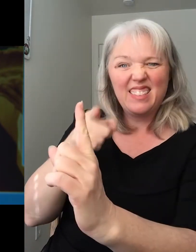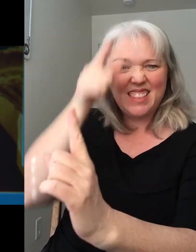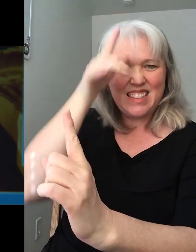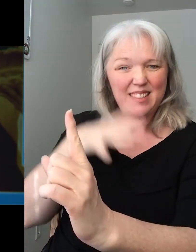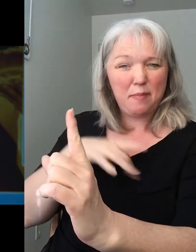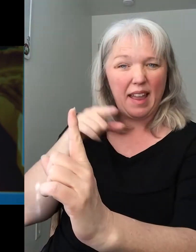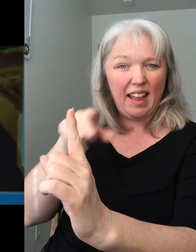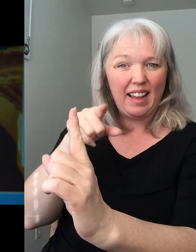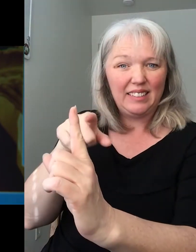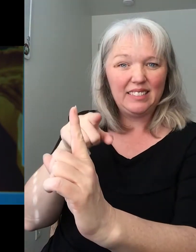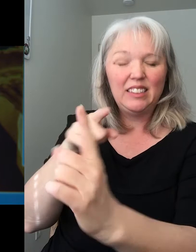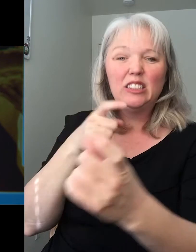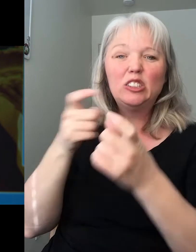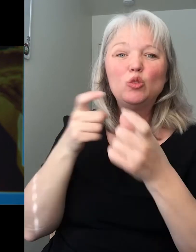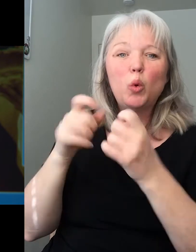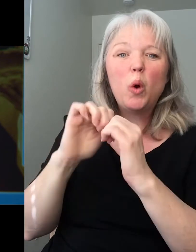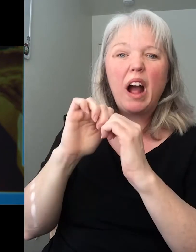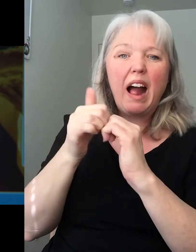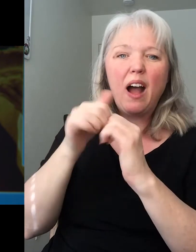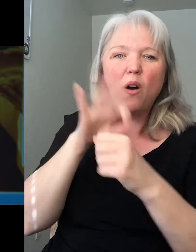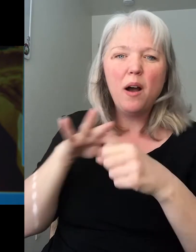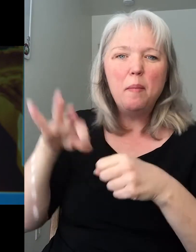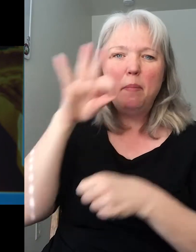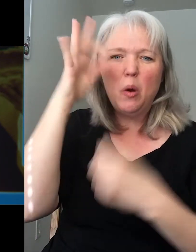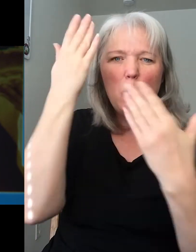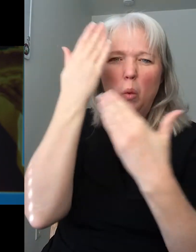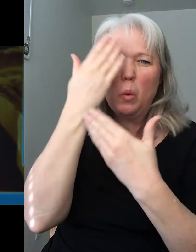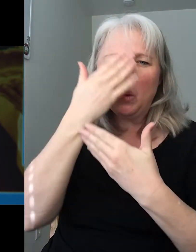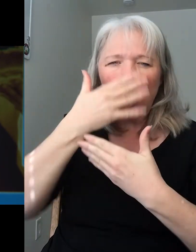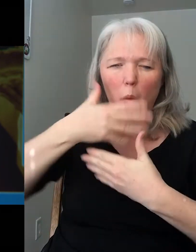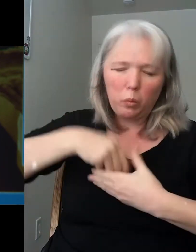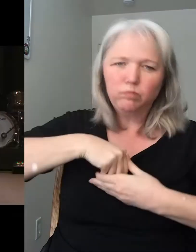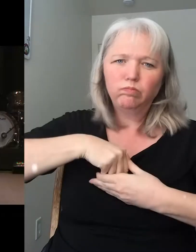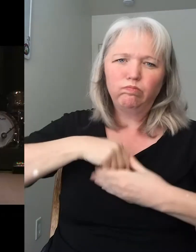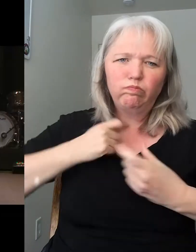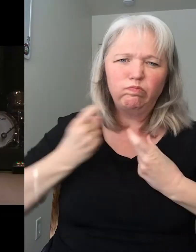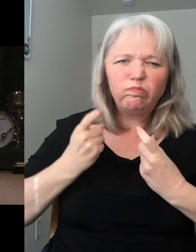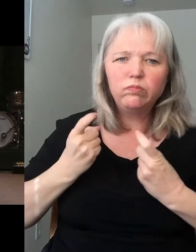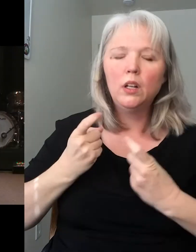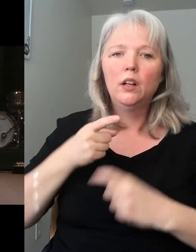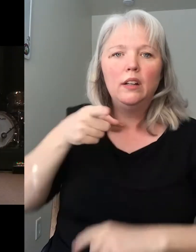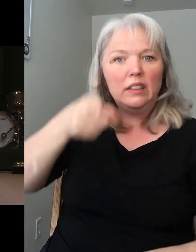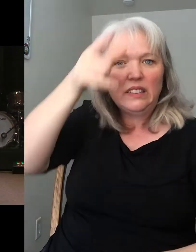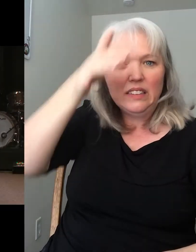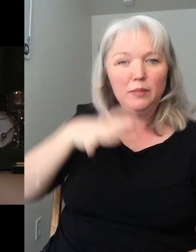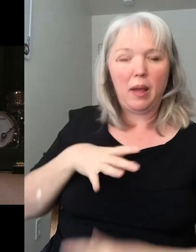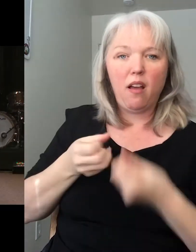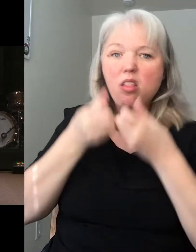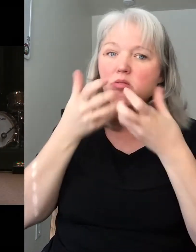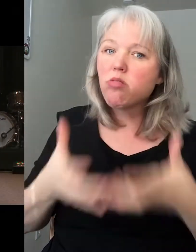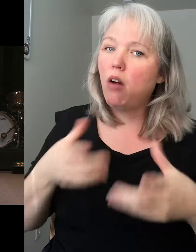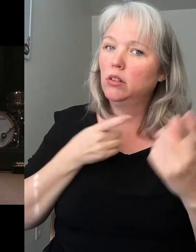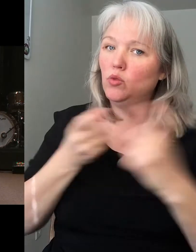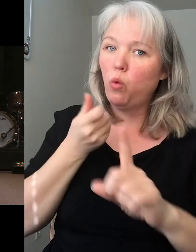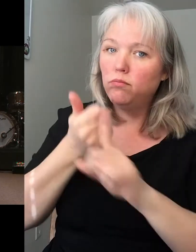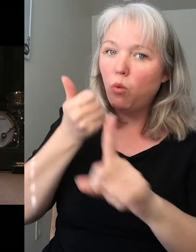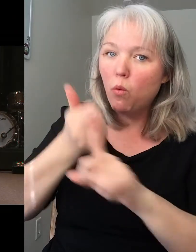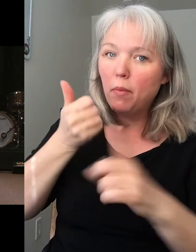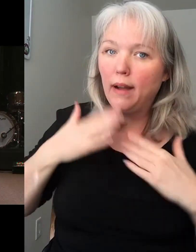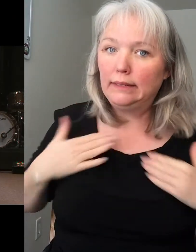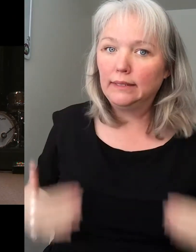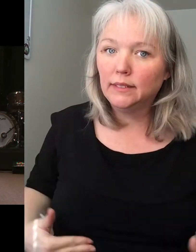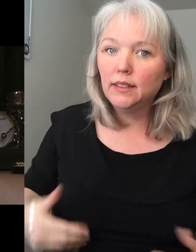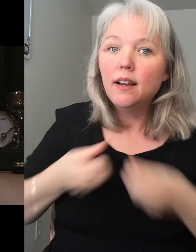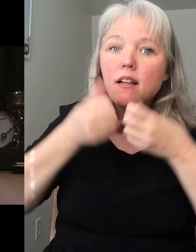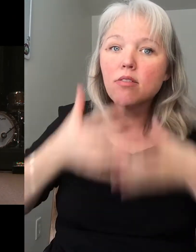And this man is controlled by spiritual darkness. This man has lost control of his own